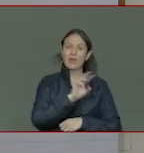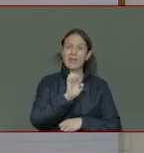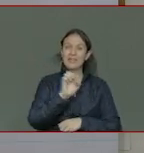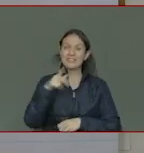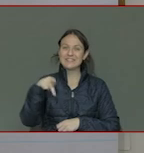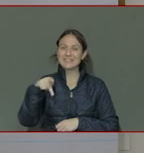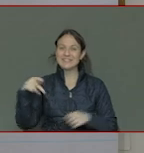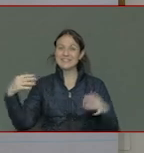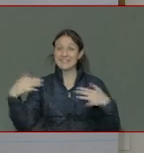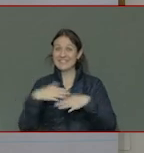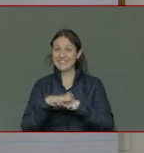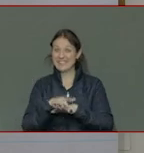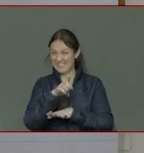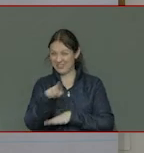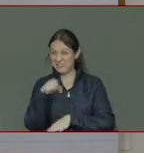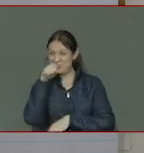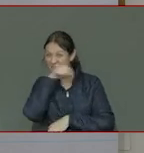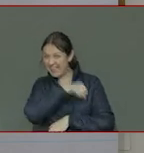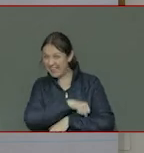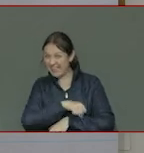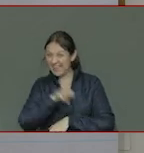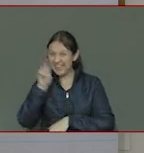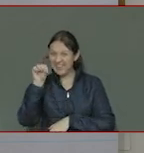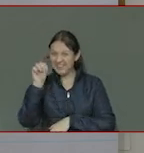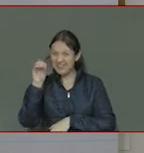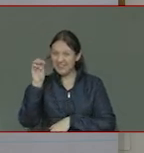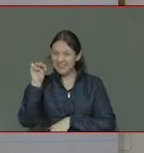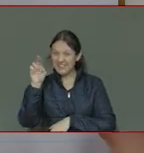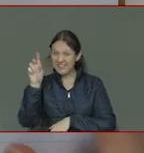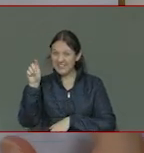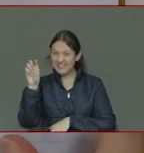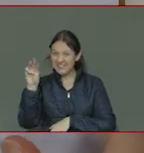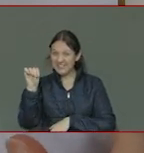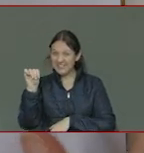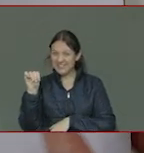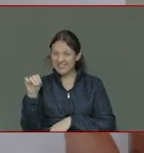Okay, I know you love momentum. Okay.